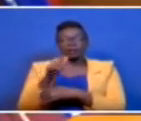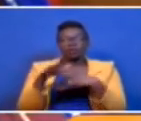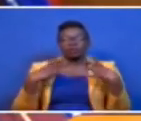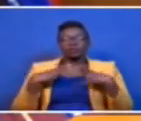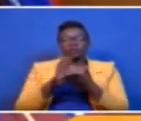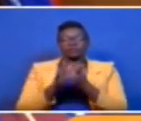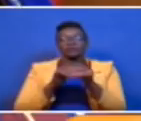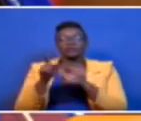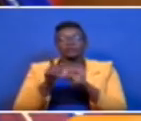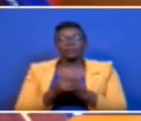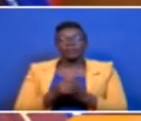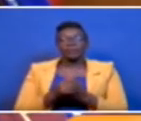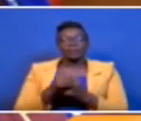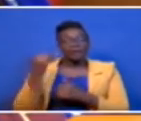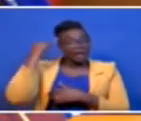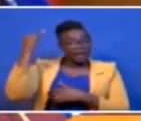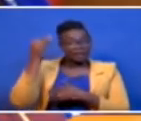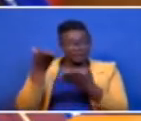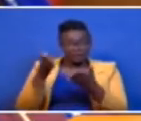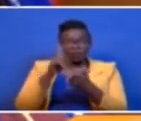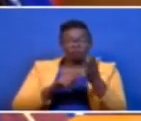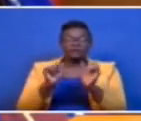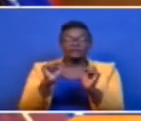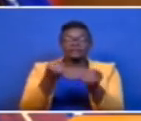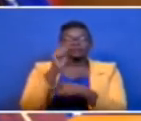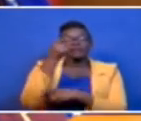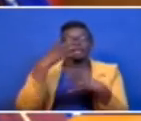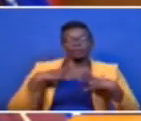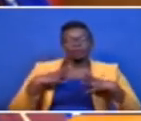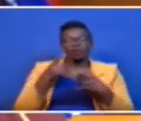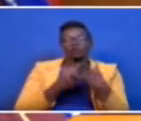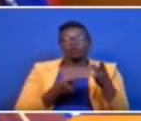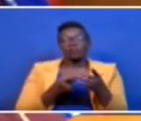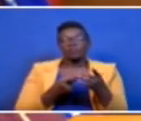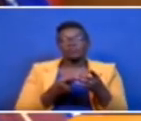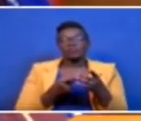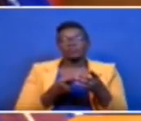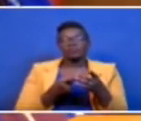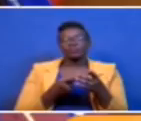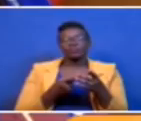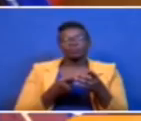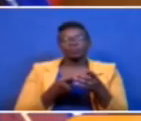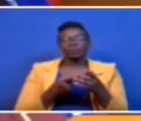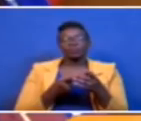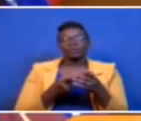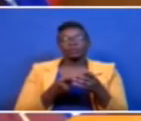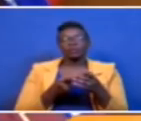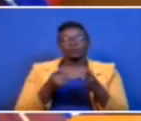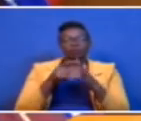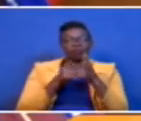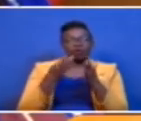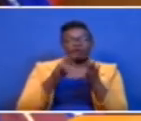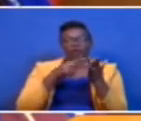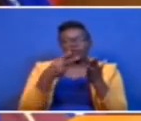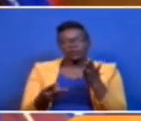here is to not only save Kenyans from the consequences of the failings